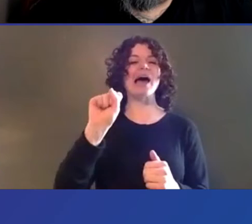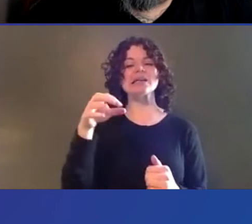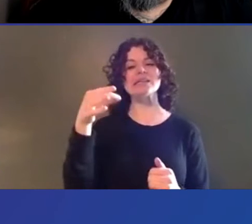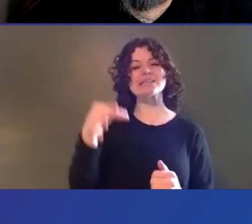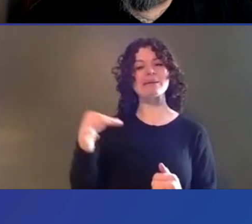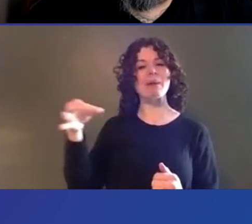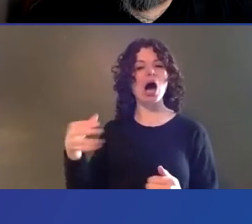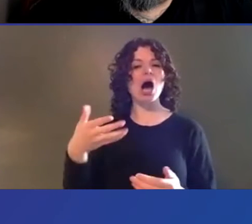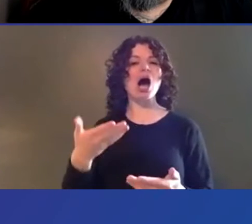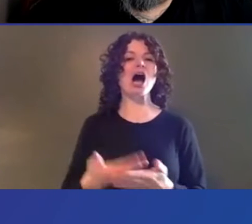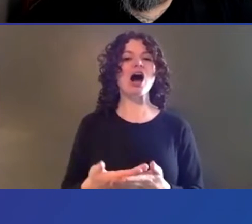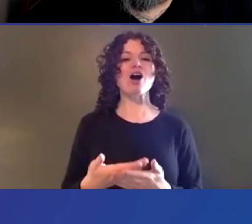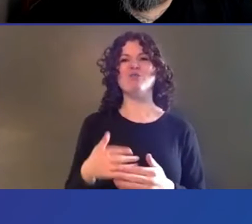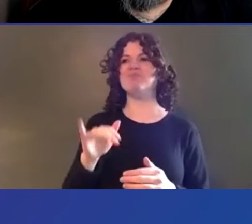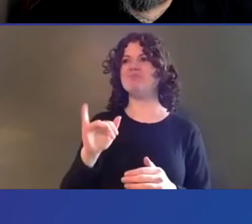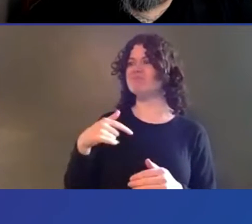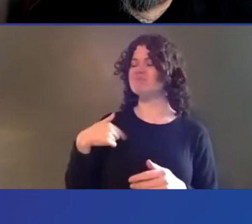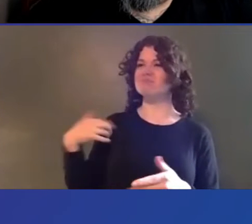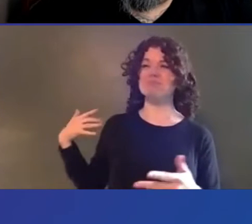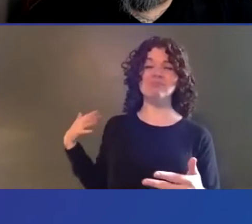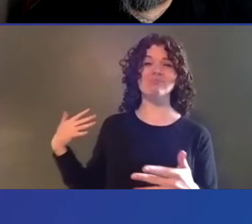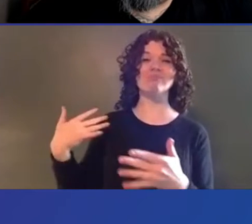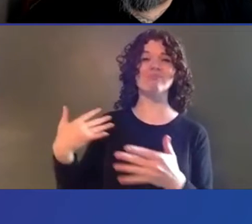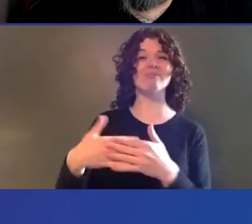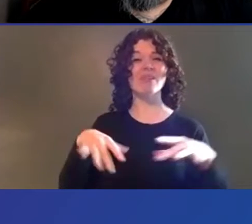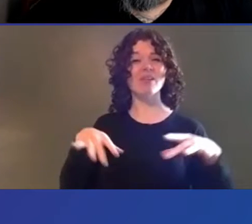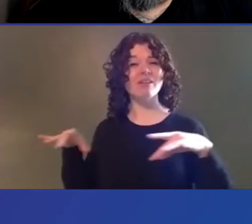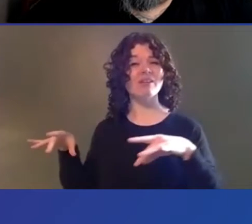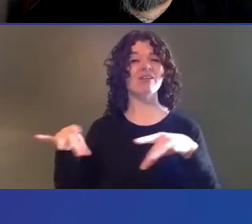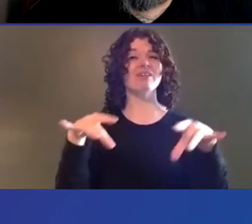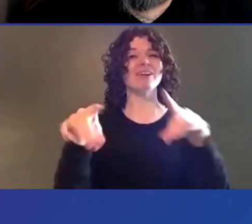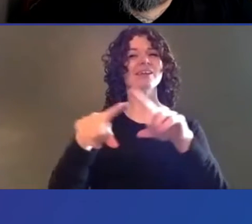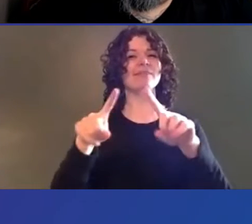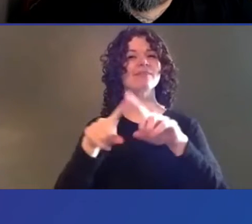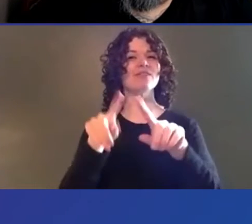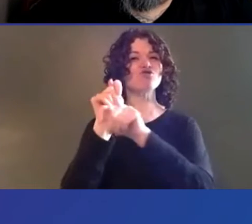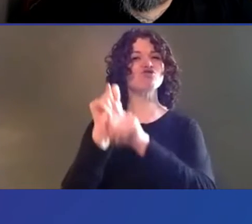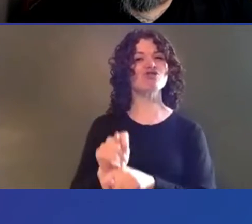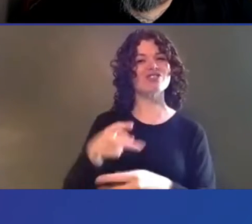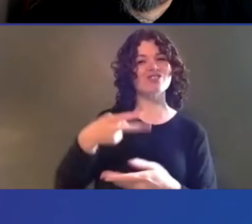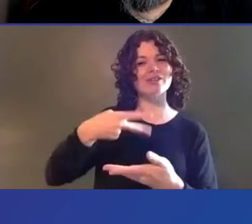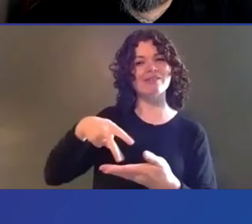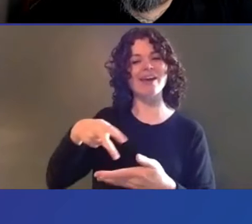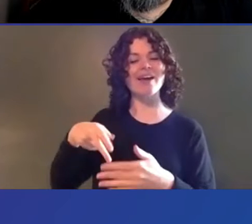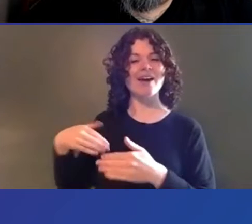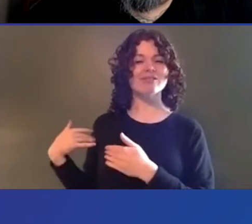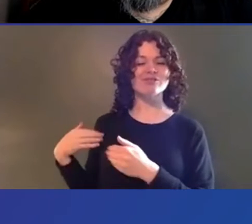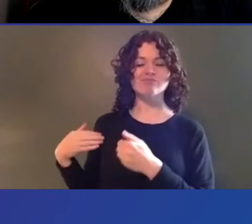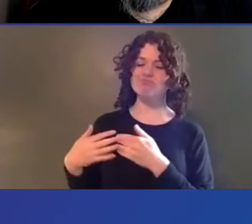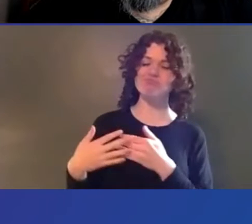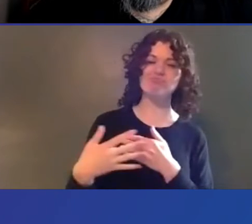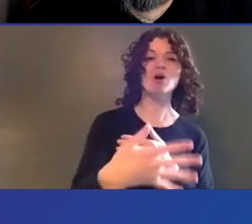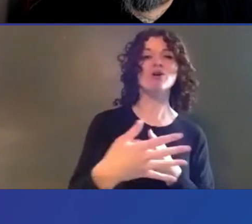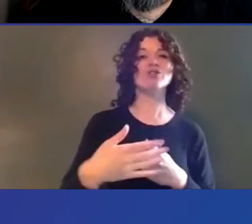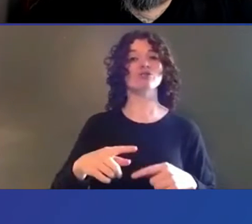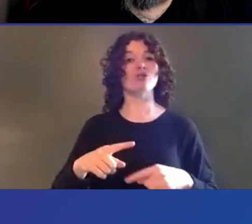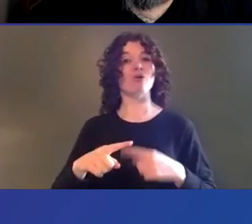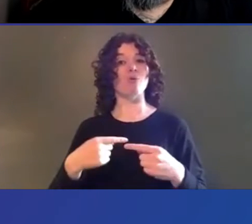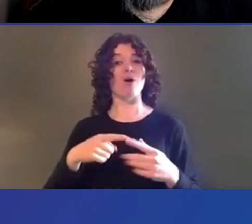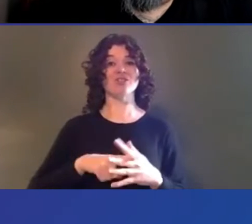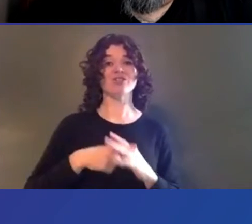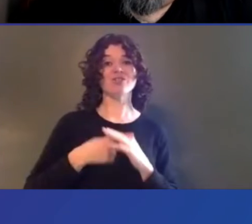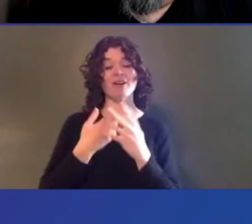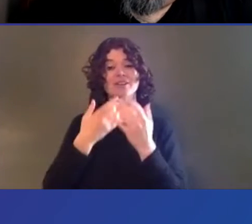through the folklore and contemporary dance. And so I feel like from the moments I opened my mouth to sing and I